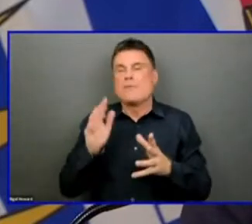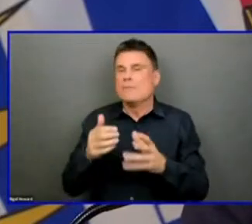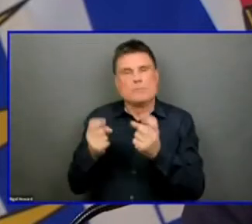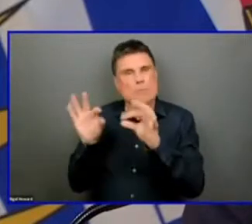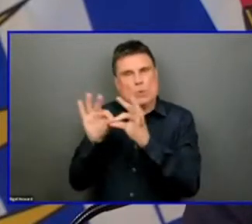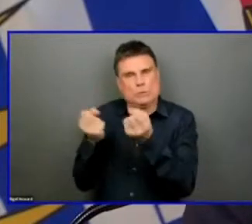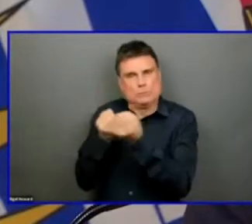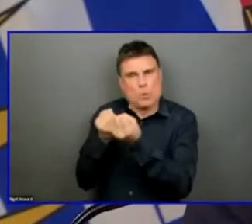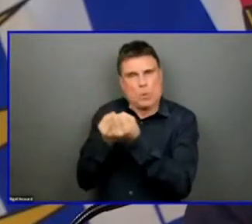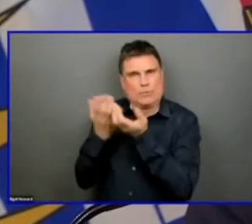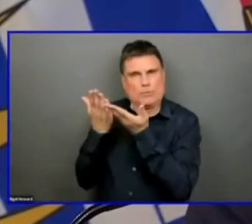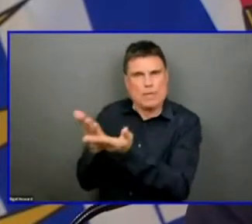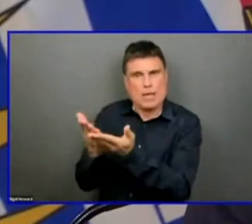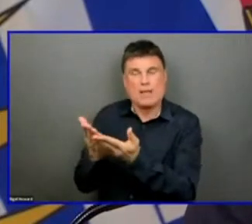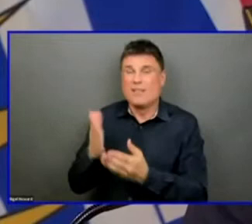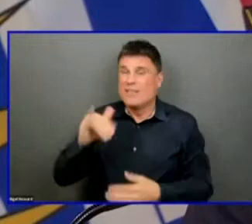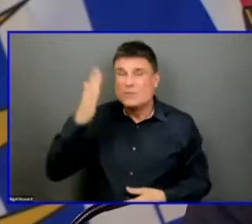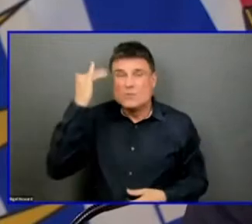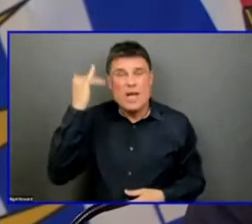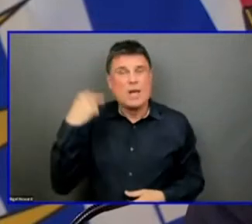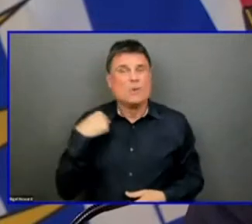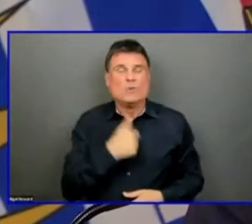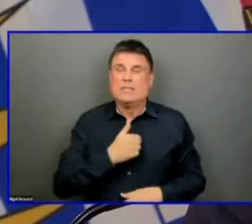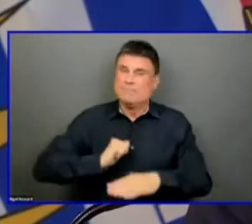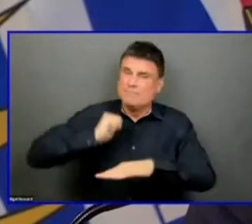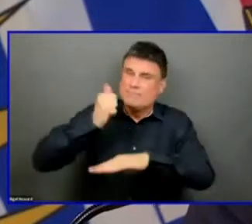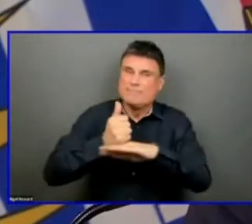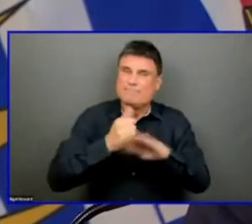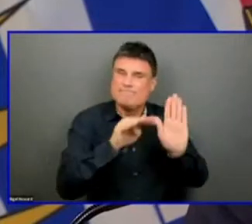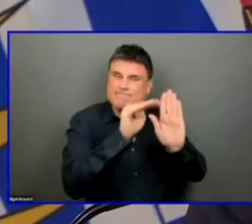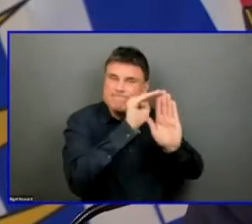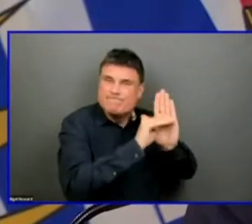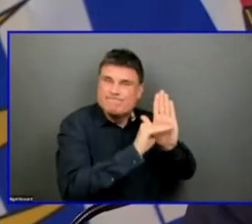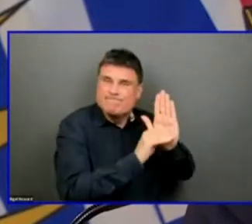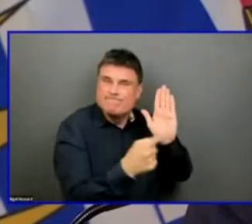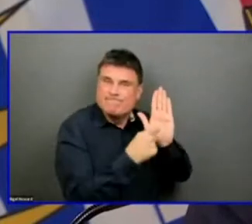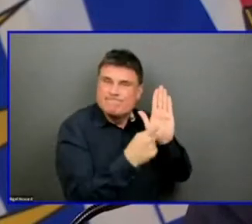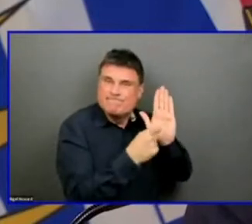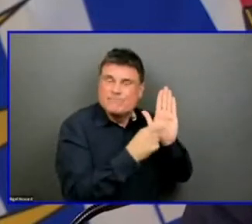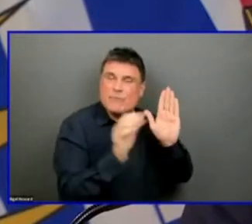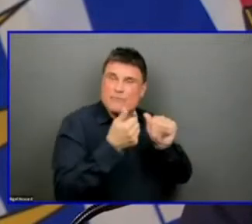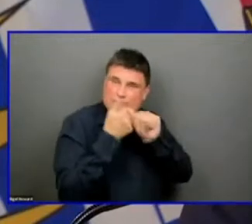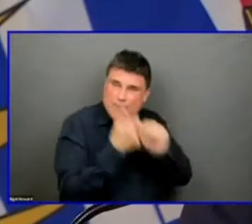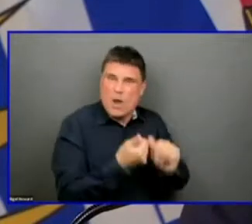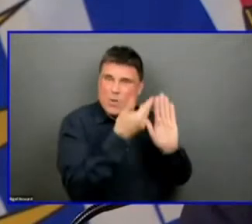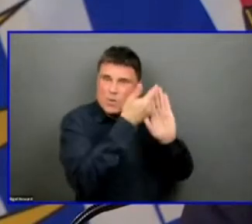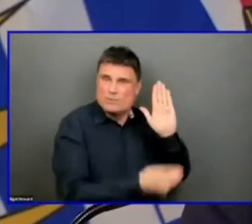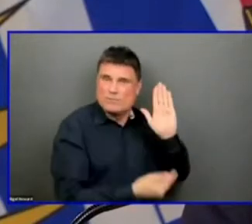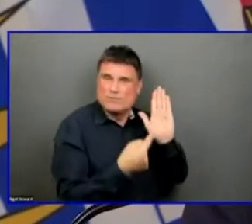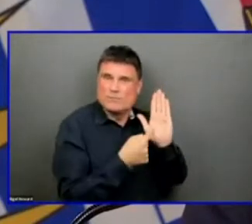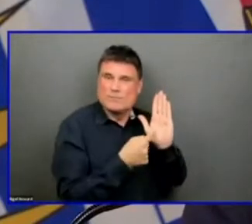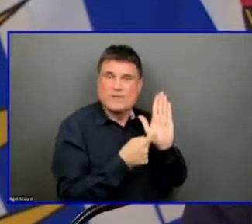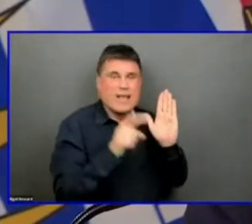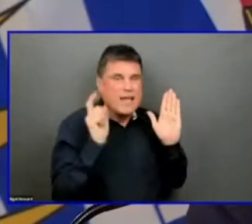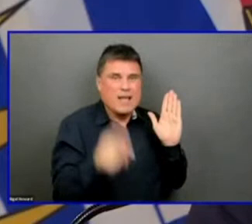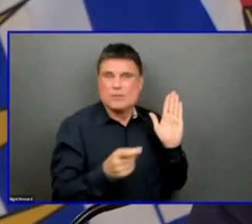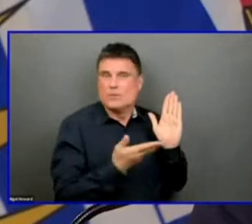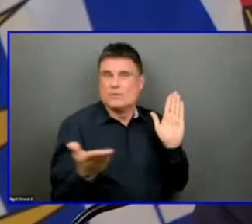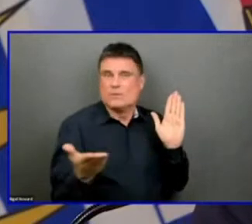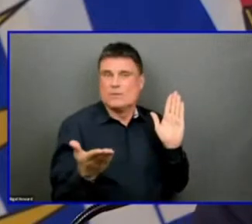on the measures that we need to do in communities to prevent transmission, to reduce the risk of people